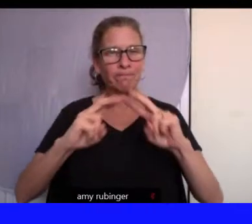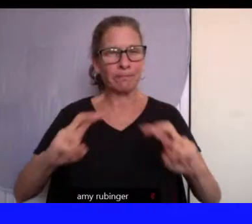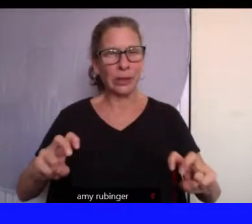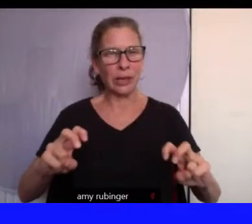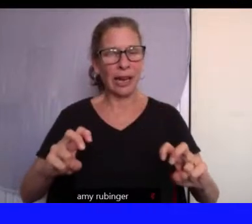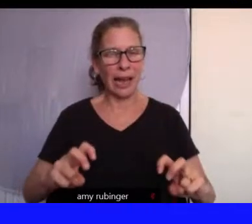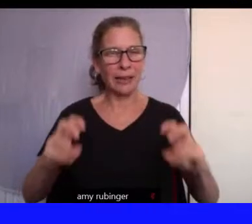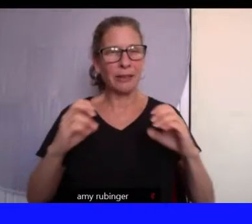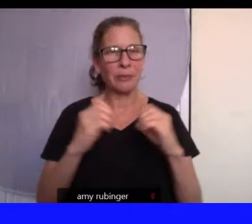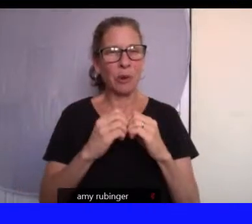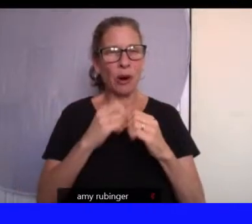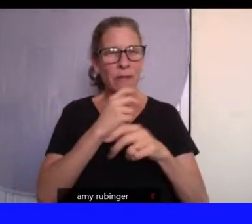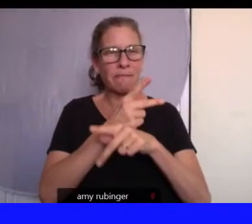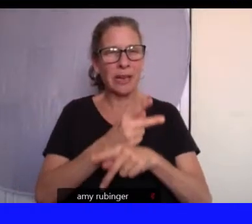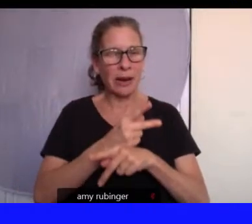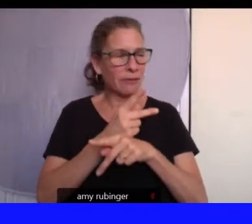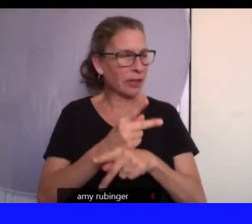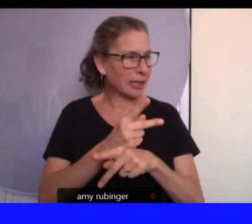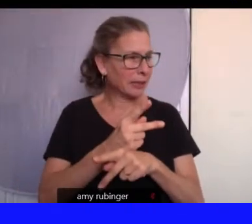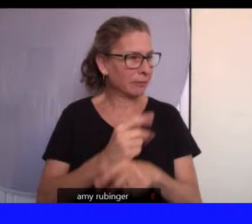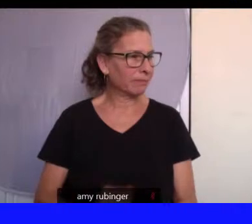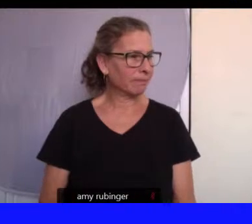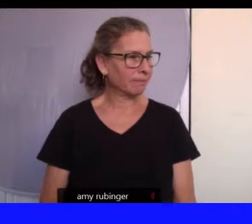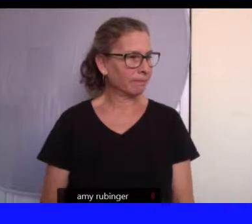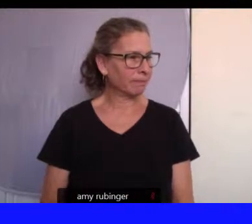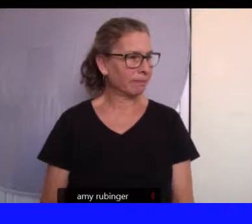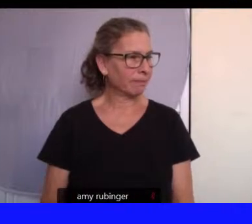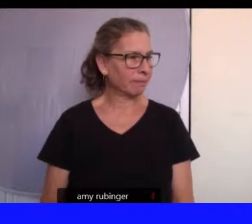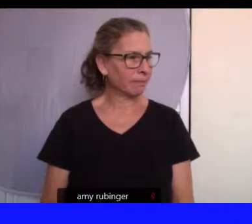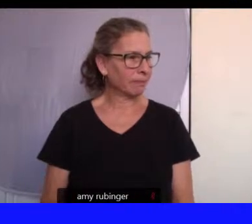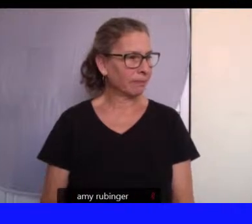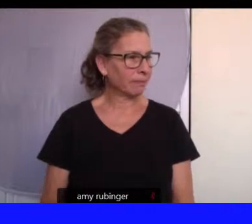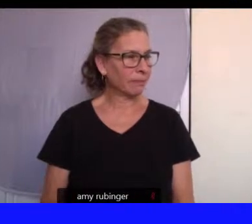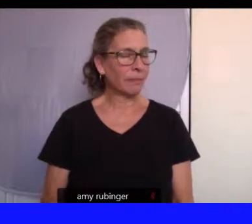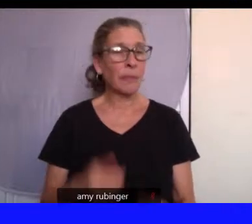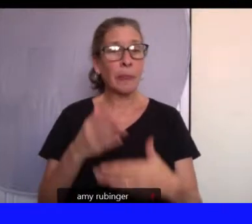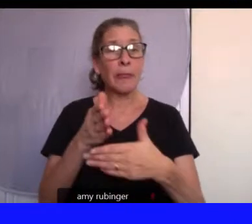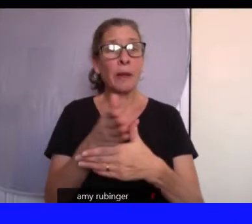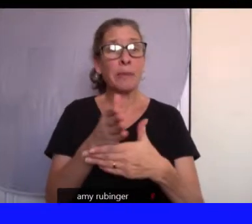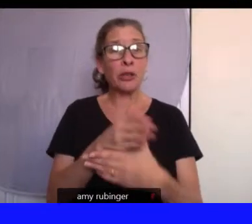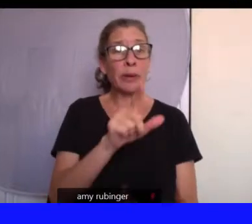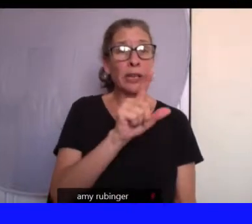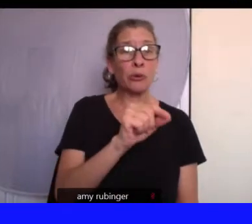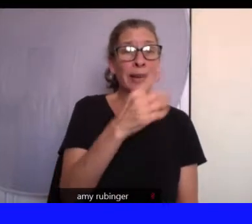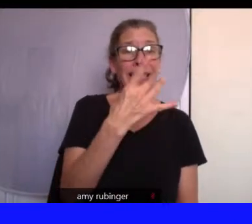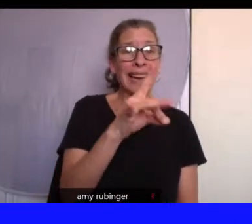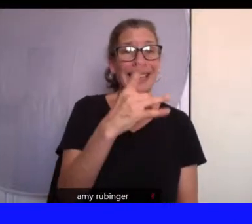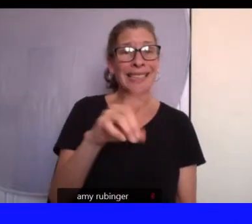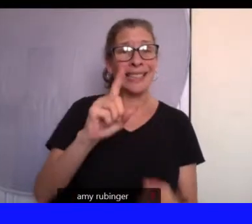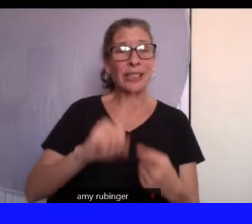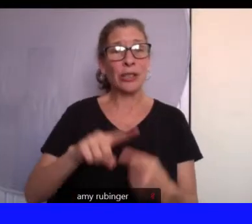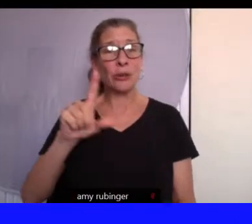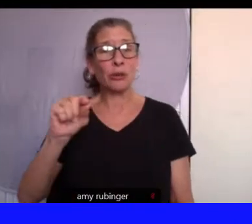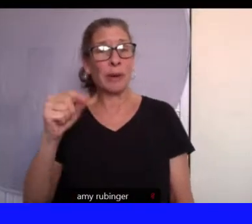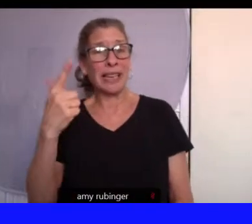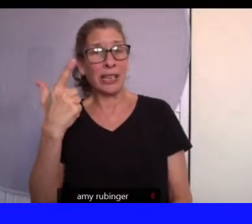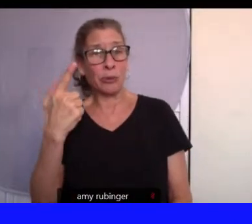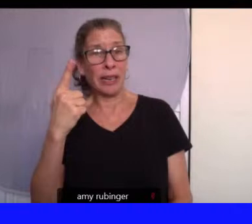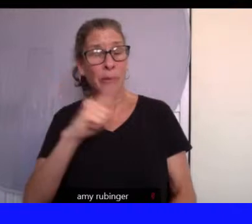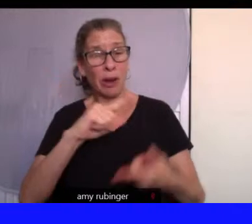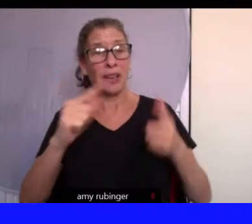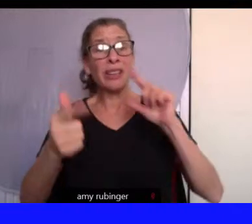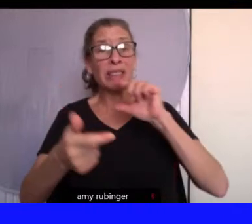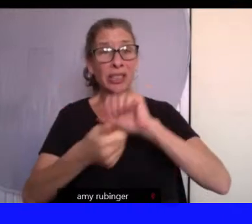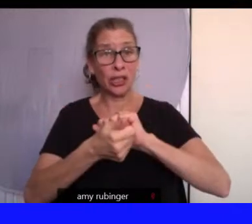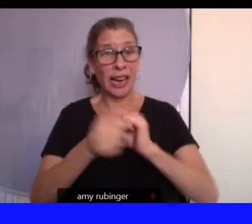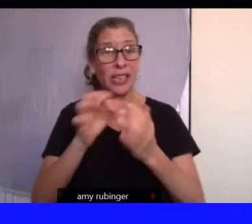2021? The 40% is over the 3 years, so it's been incremental, and it really does tie to when Epic came in. As